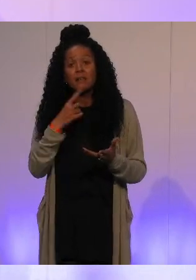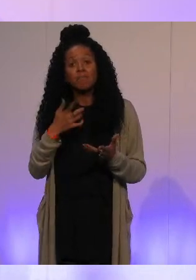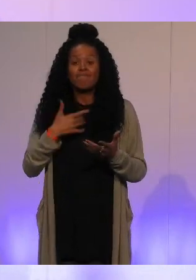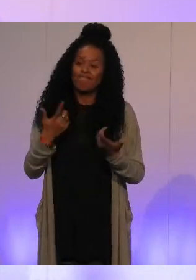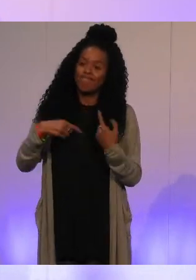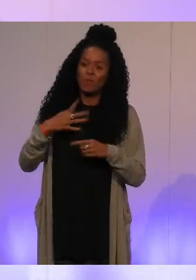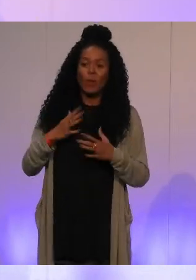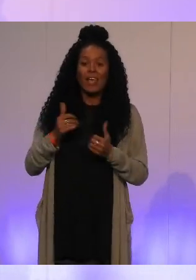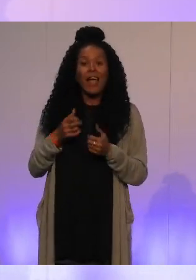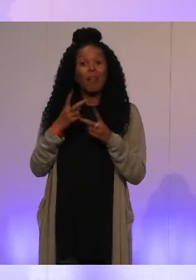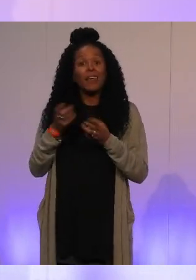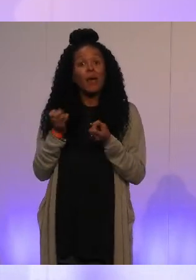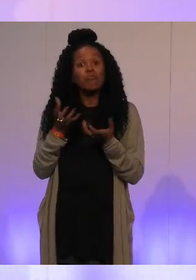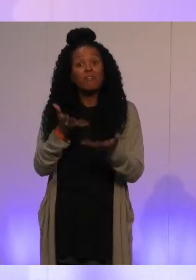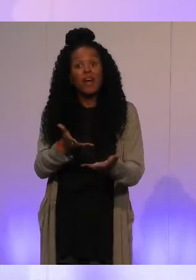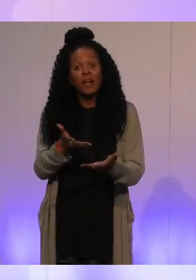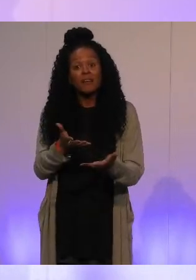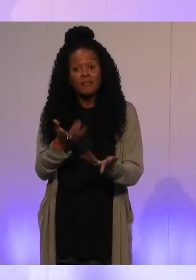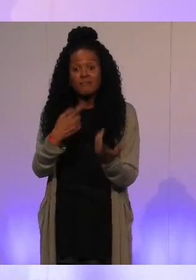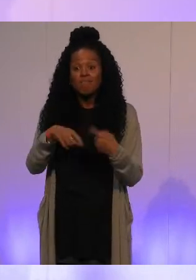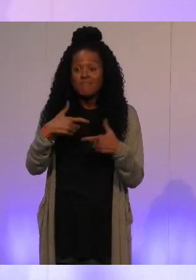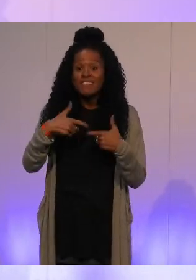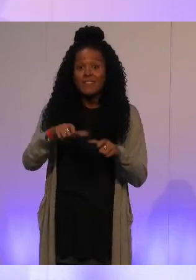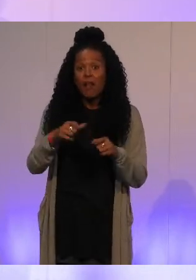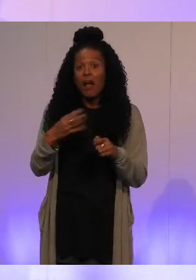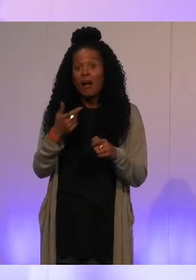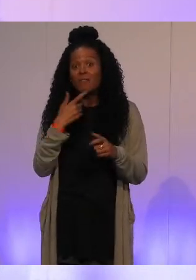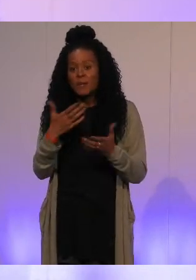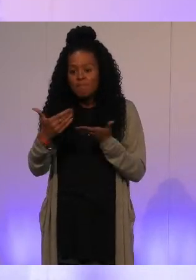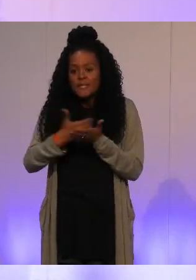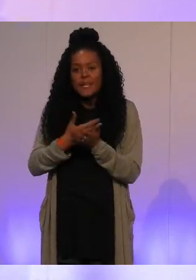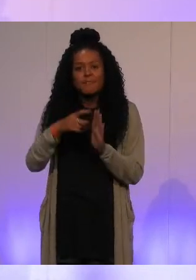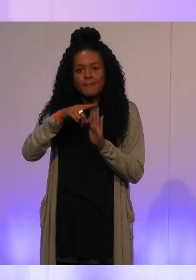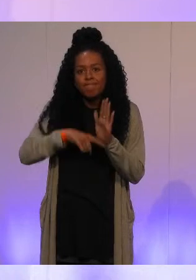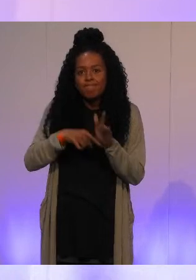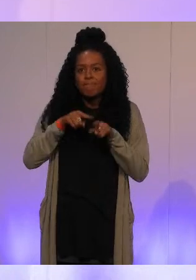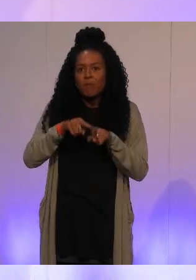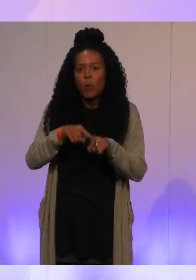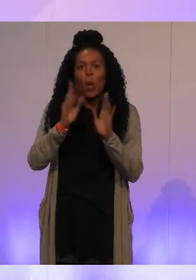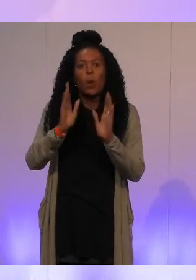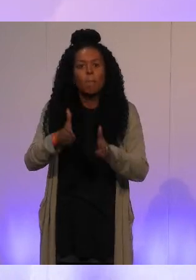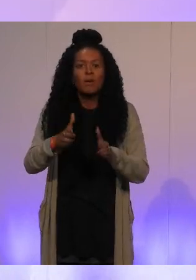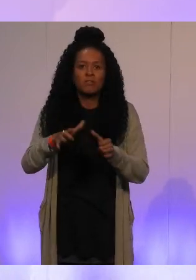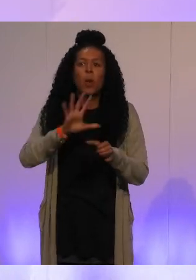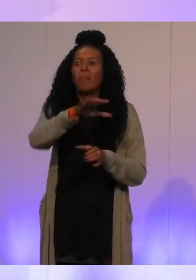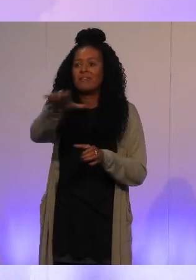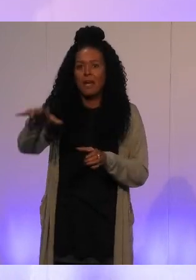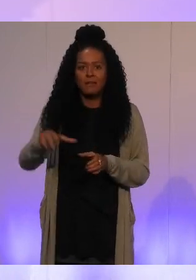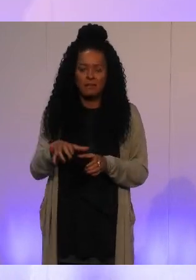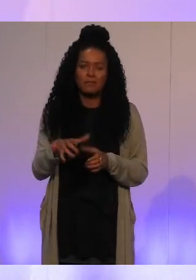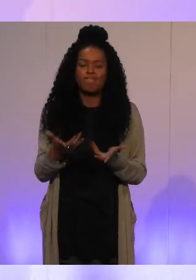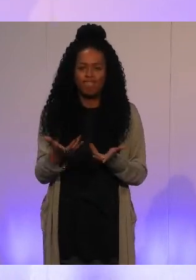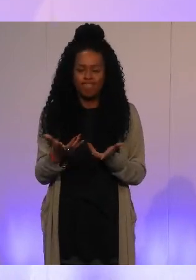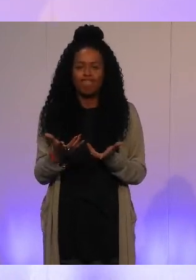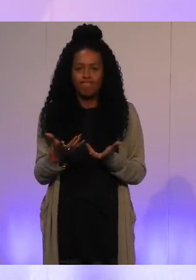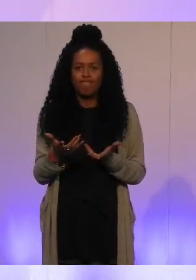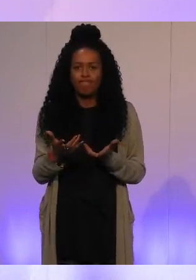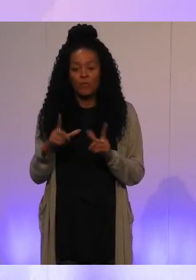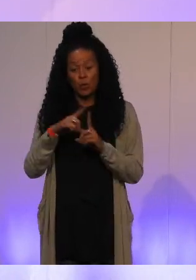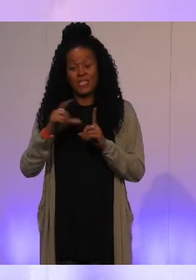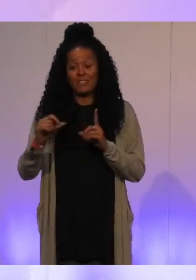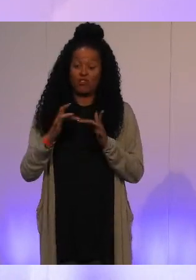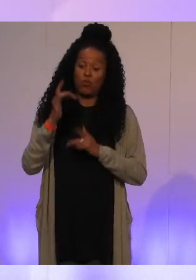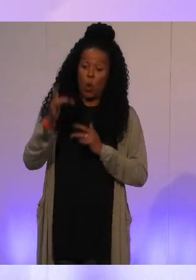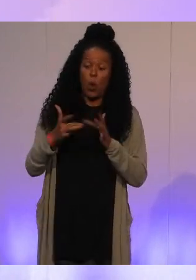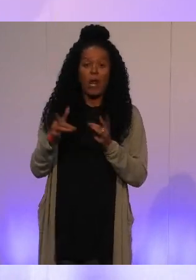healthcare provider, we still have a number of COVID-19 safety precautions in place on our sites, so the digital